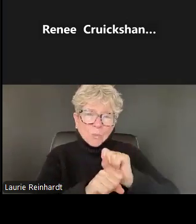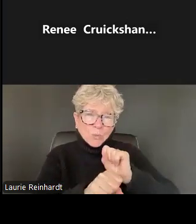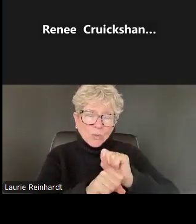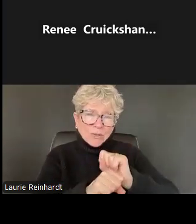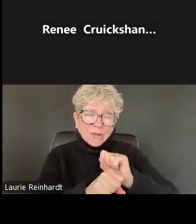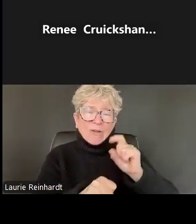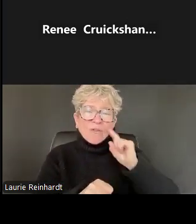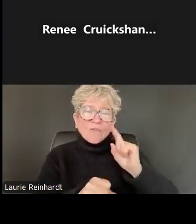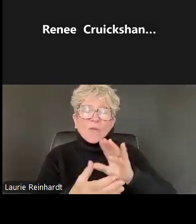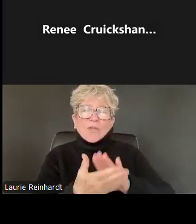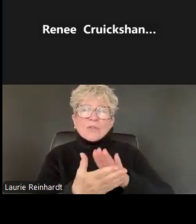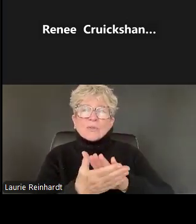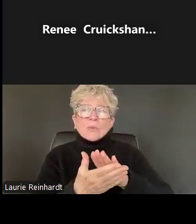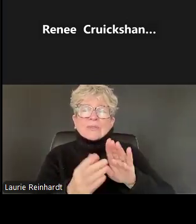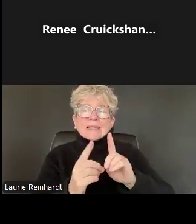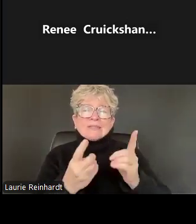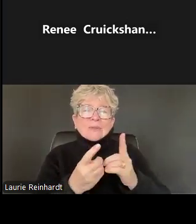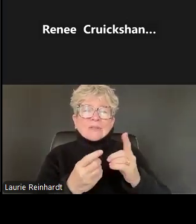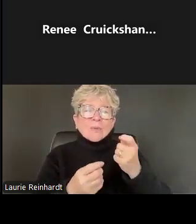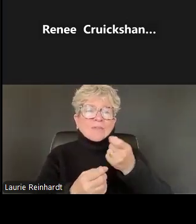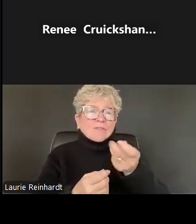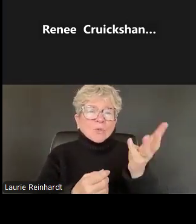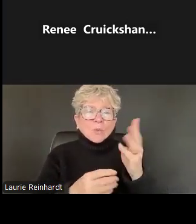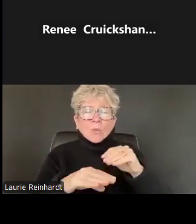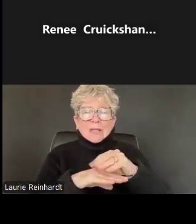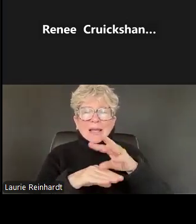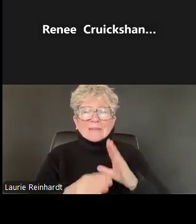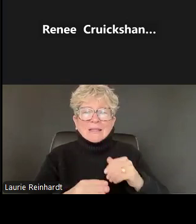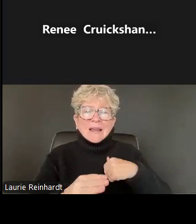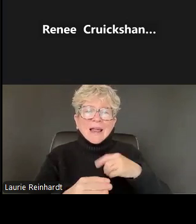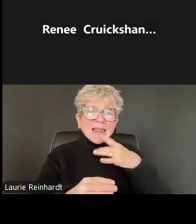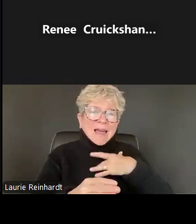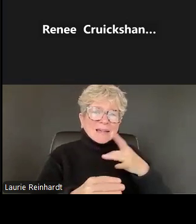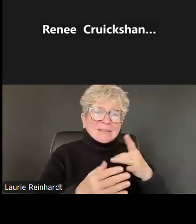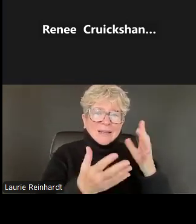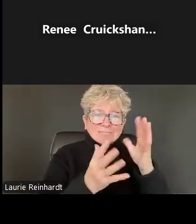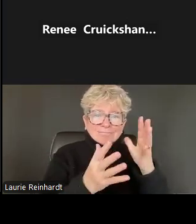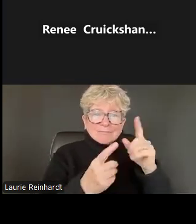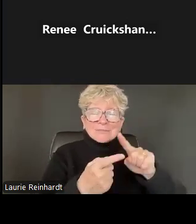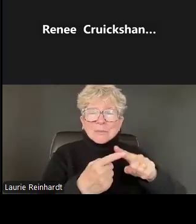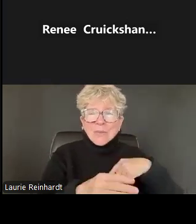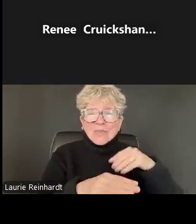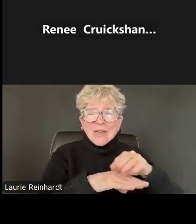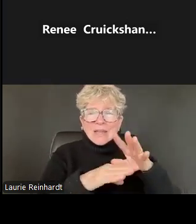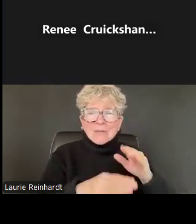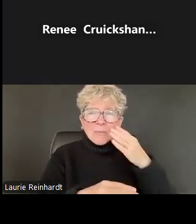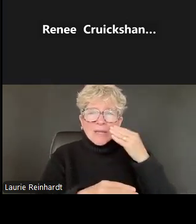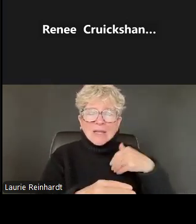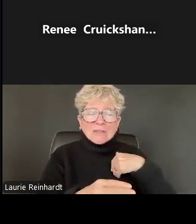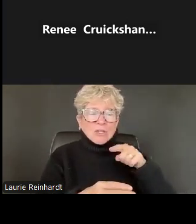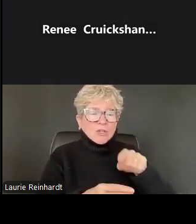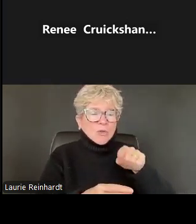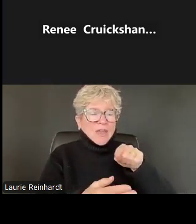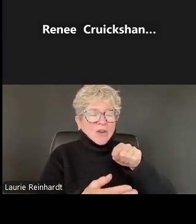do not have enough counselors. And shout out to all my counselors because you are the triage of the schools every